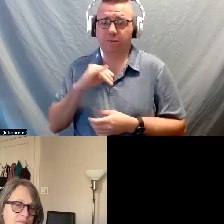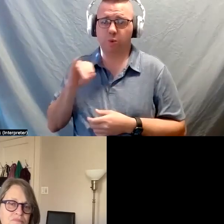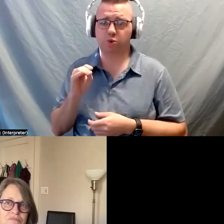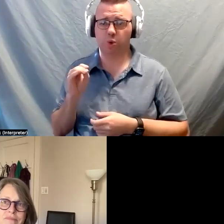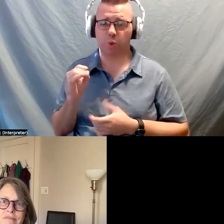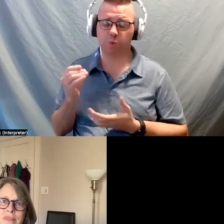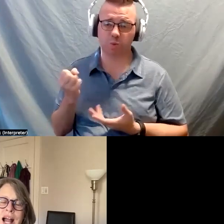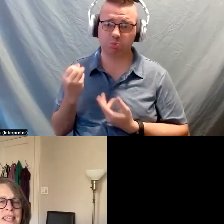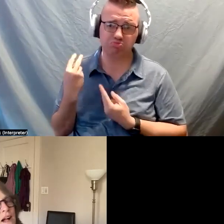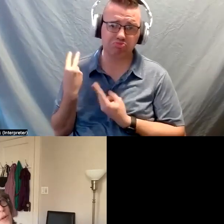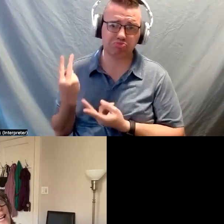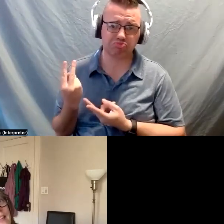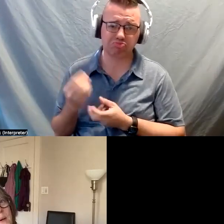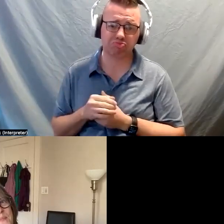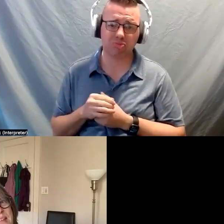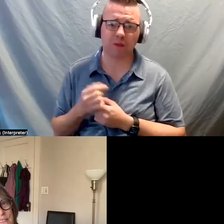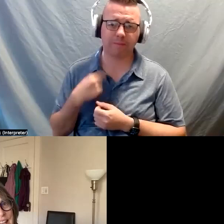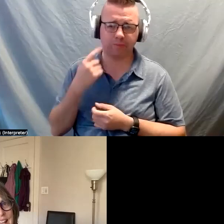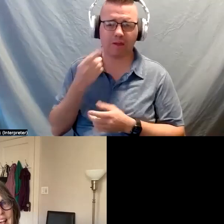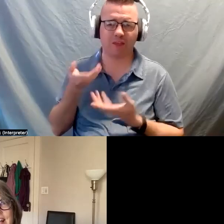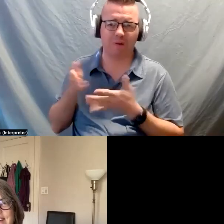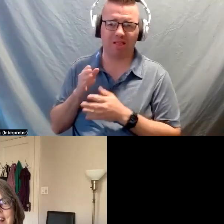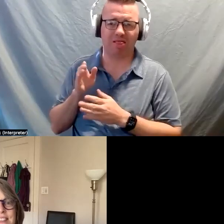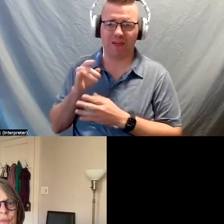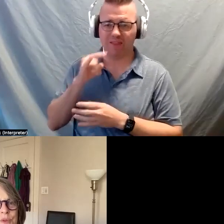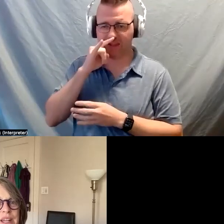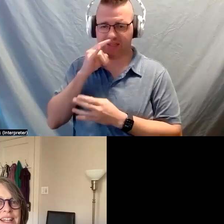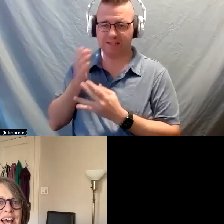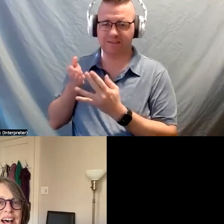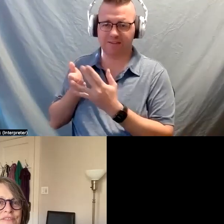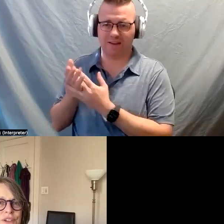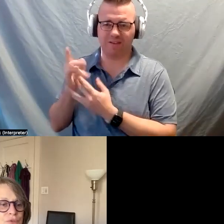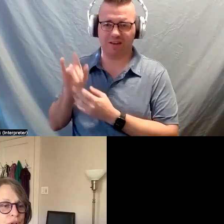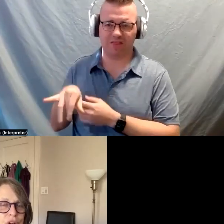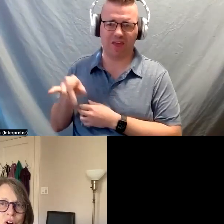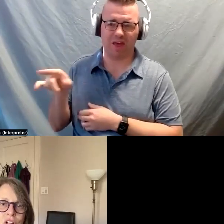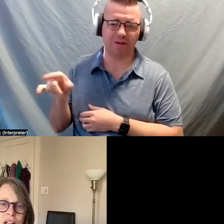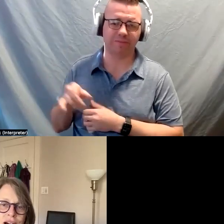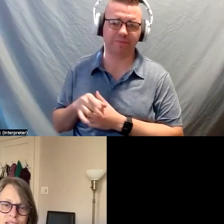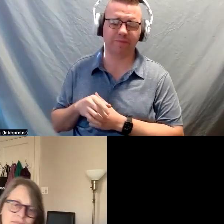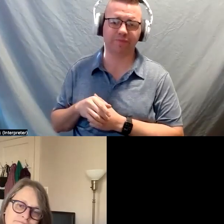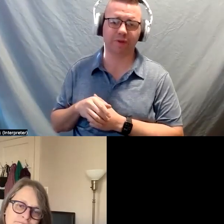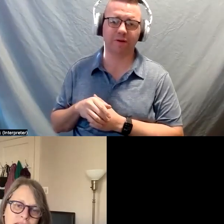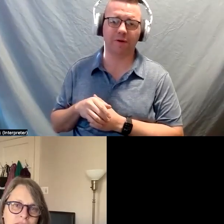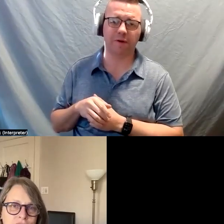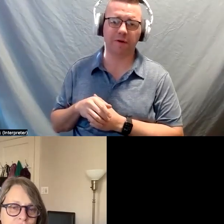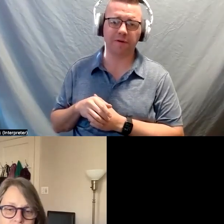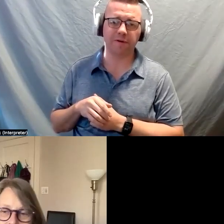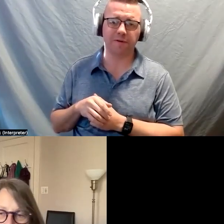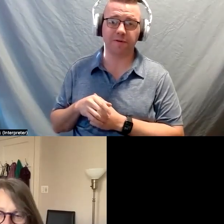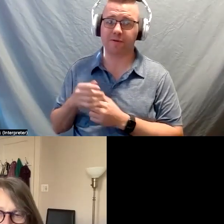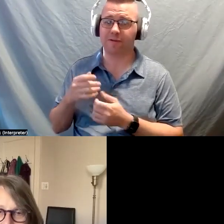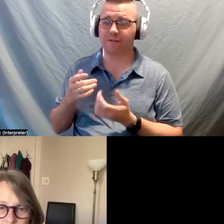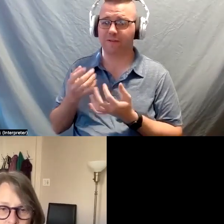So I think I will let them navigate that at this point, and feel free to call on me